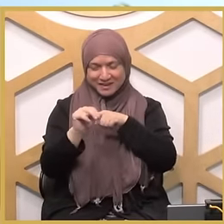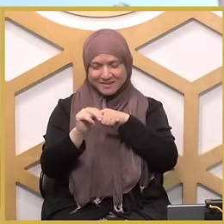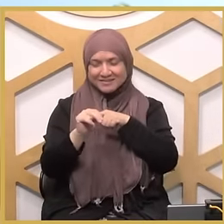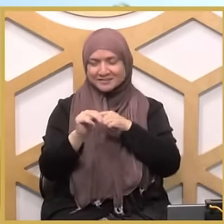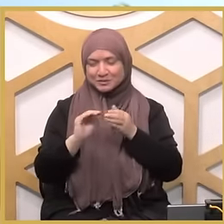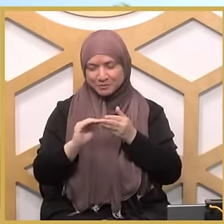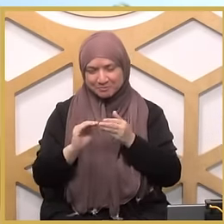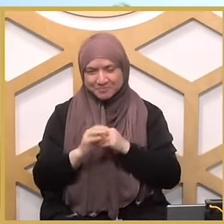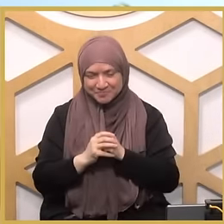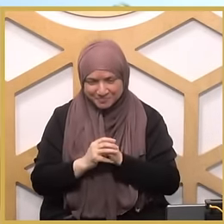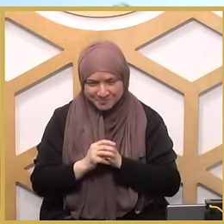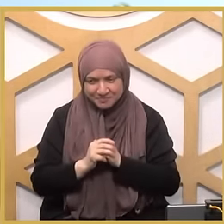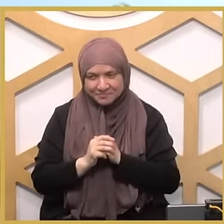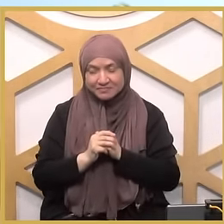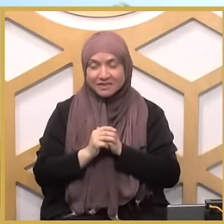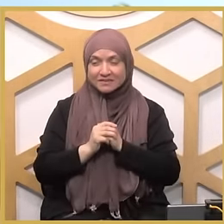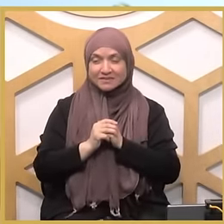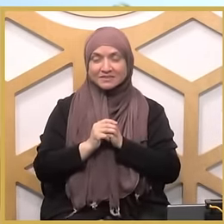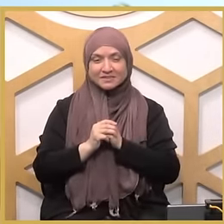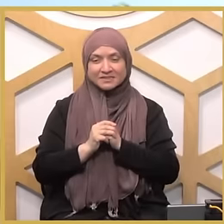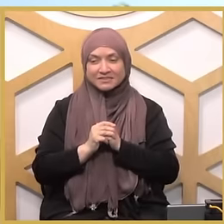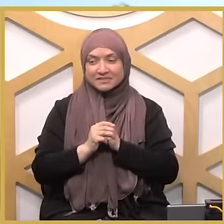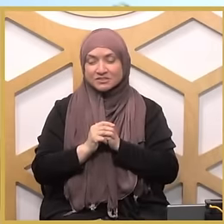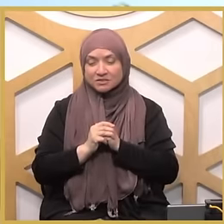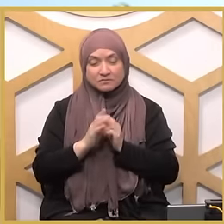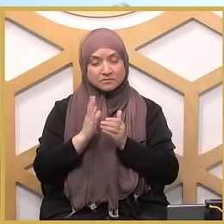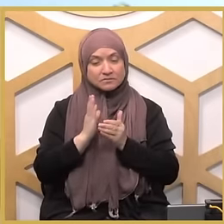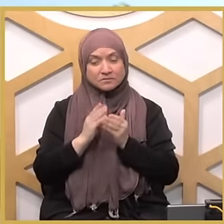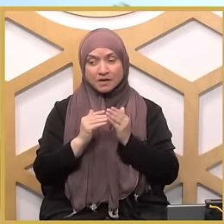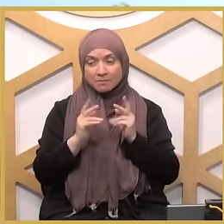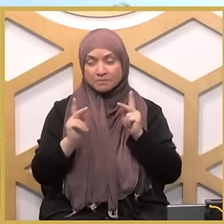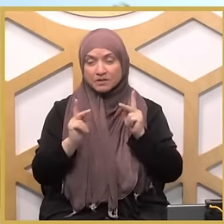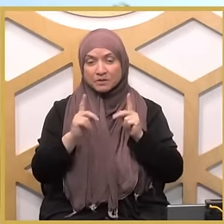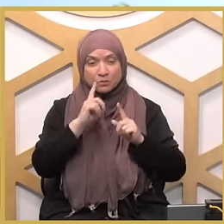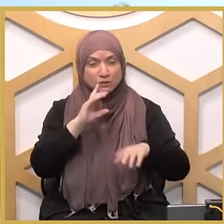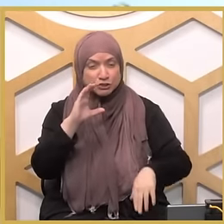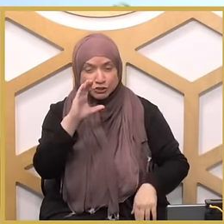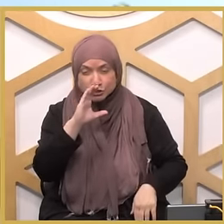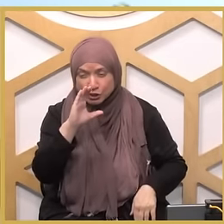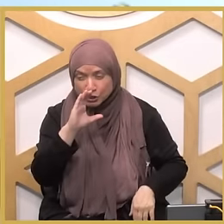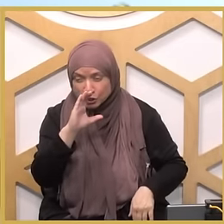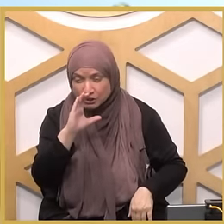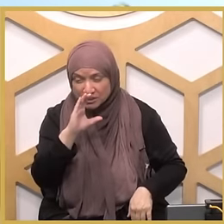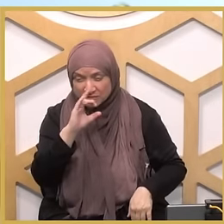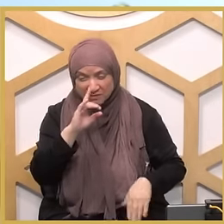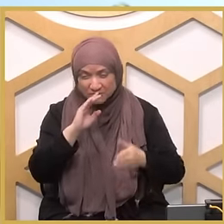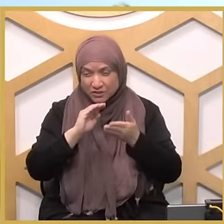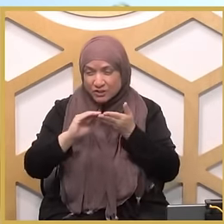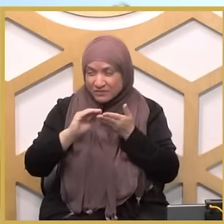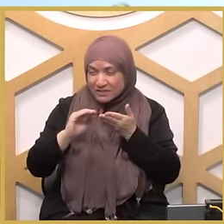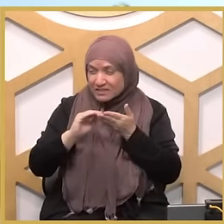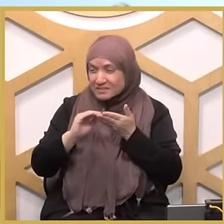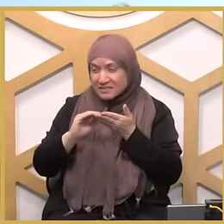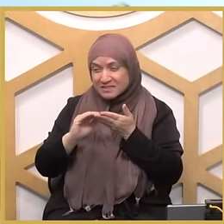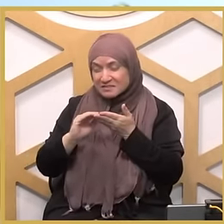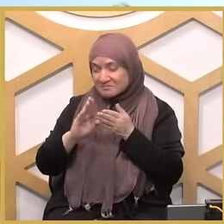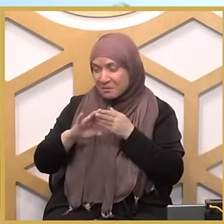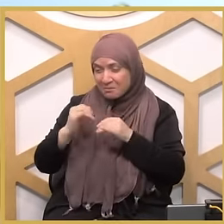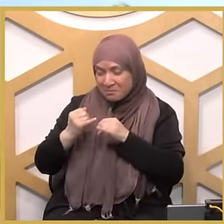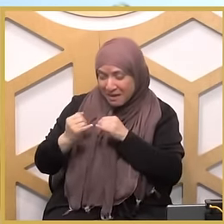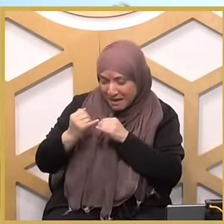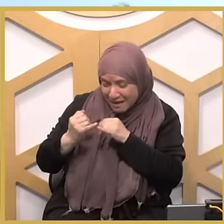night. And he says, rahimahullah ta'ala, that some people are seeking forgiveness in the last part of the night because they feel like their qiyam